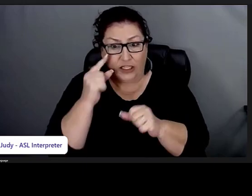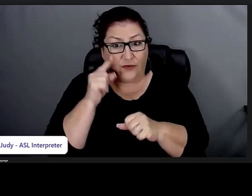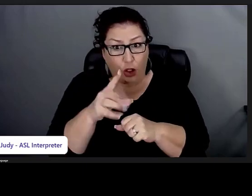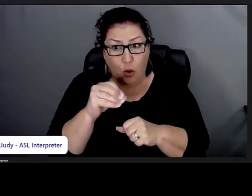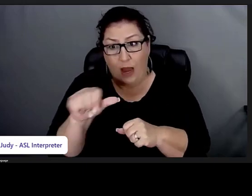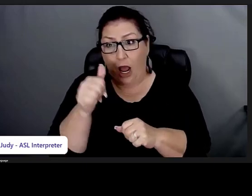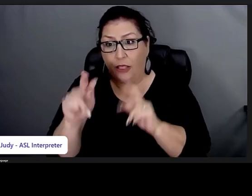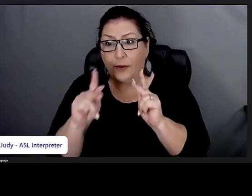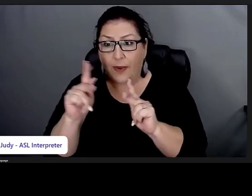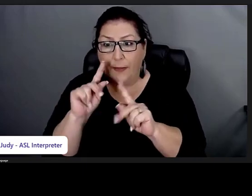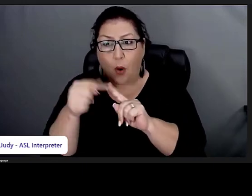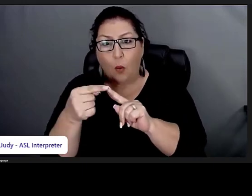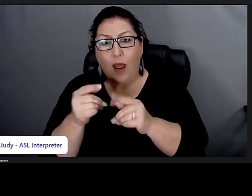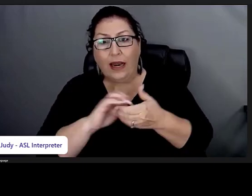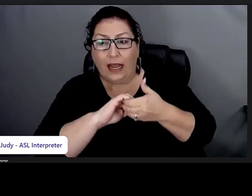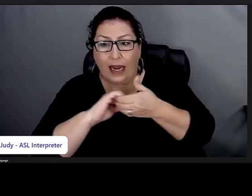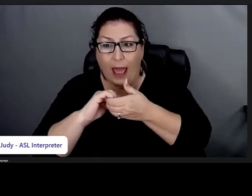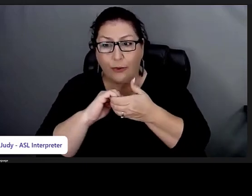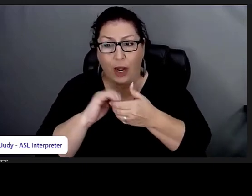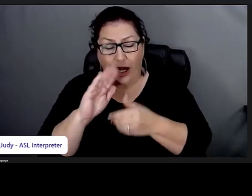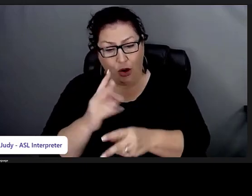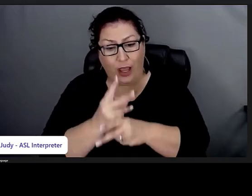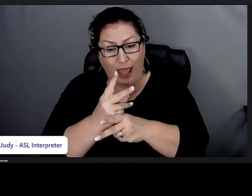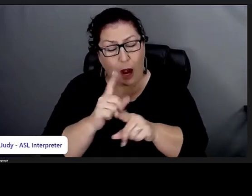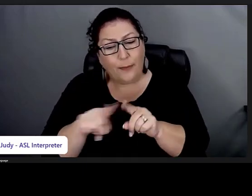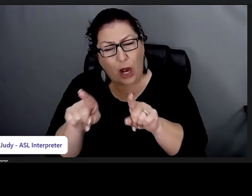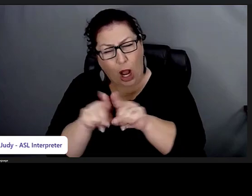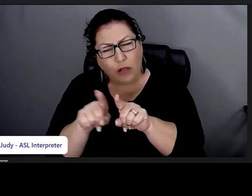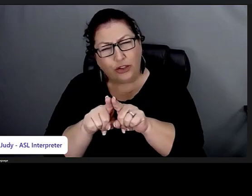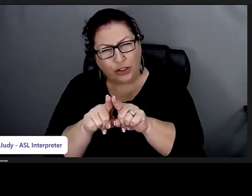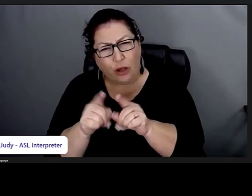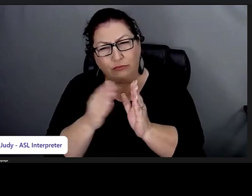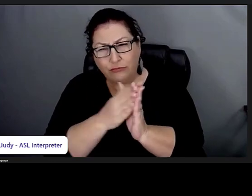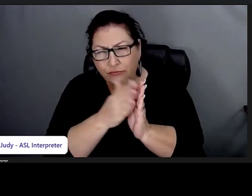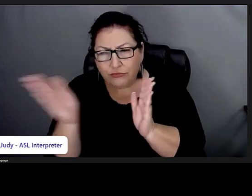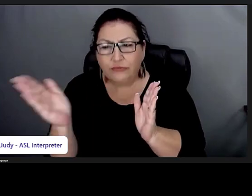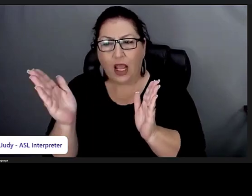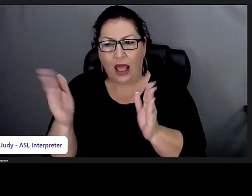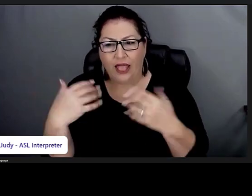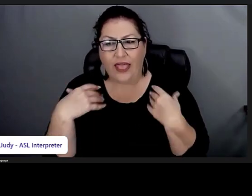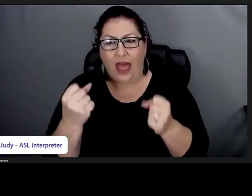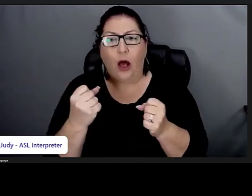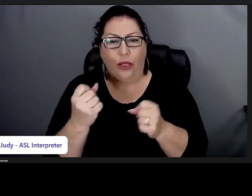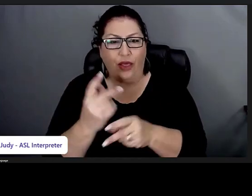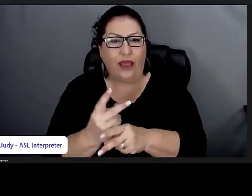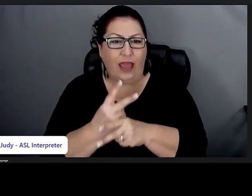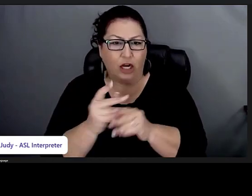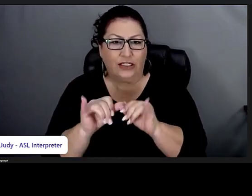when collaborating in your care, but also across the healthcare system.